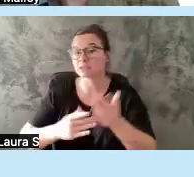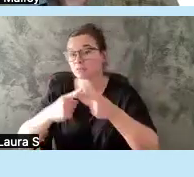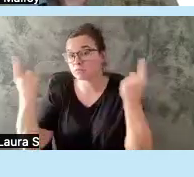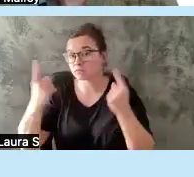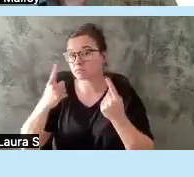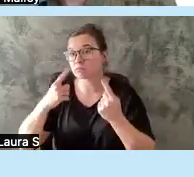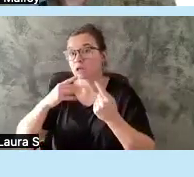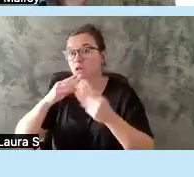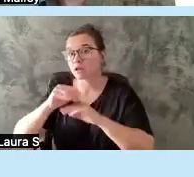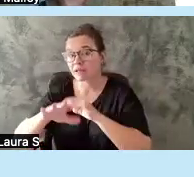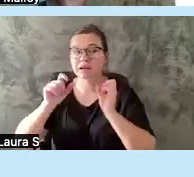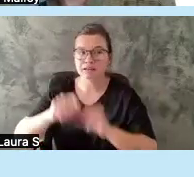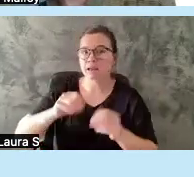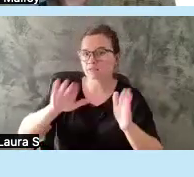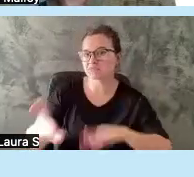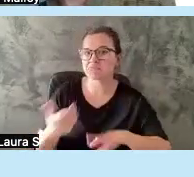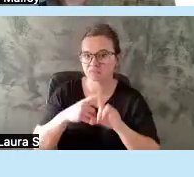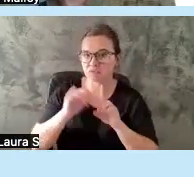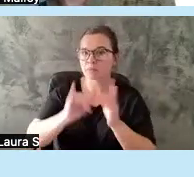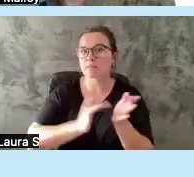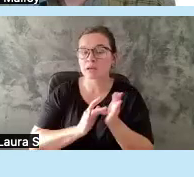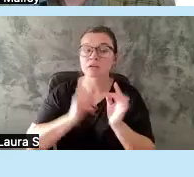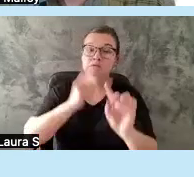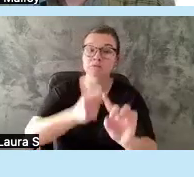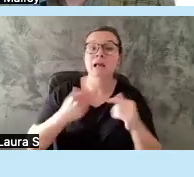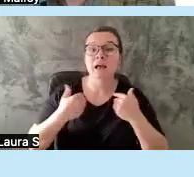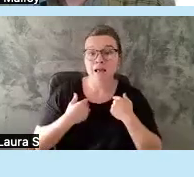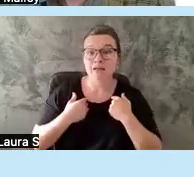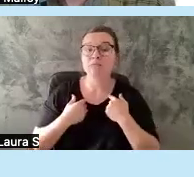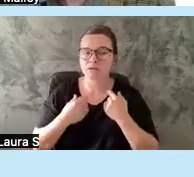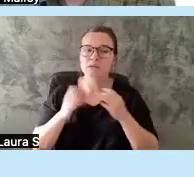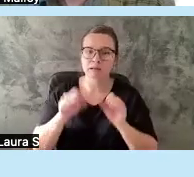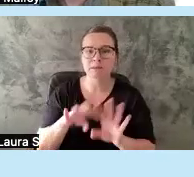could even be fatal. So getting to the bottom of that can be really important.